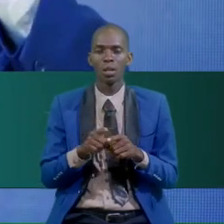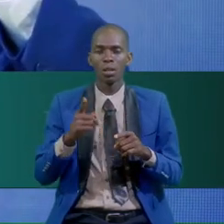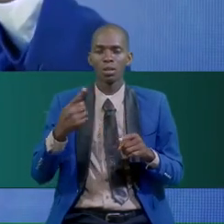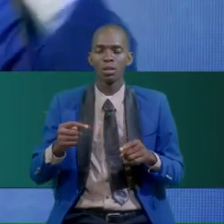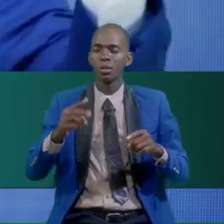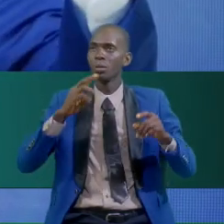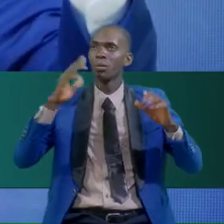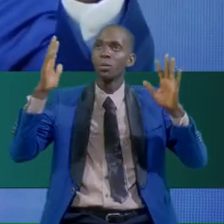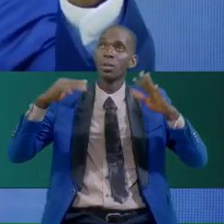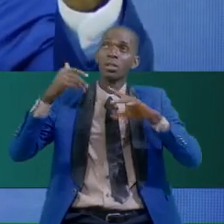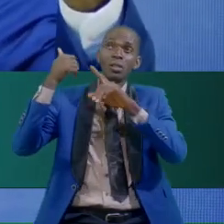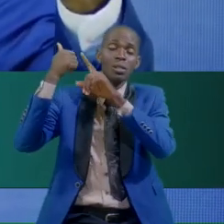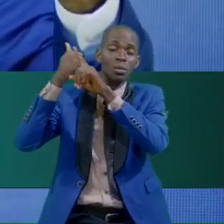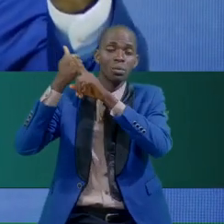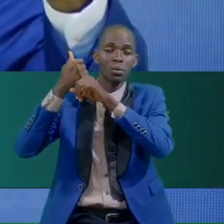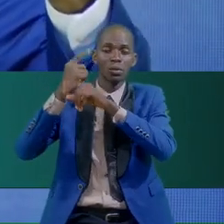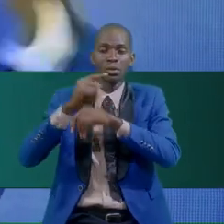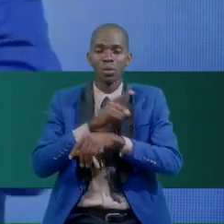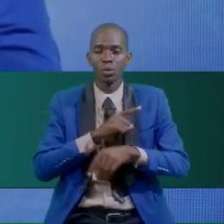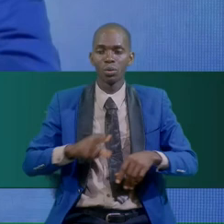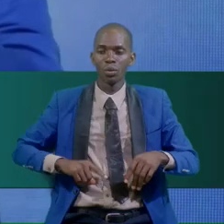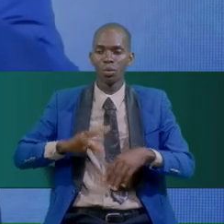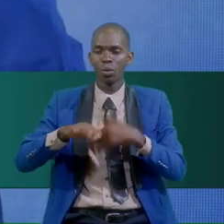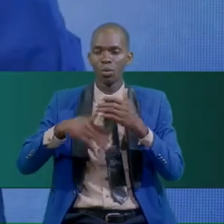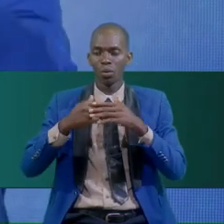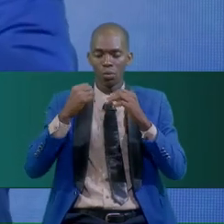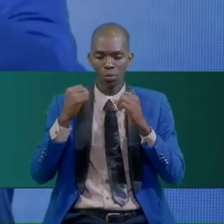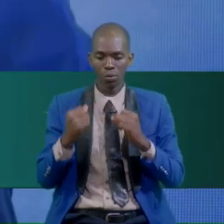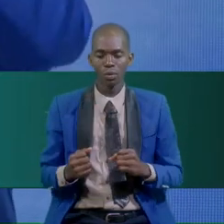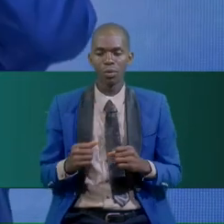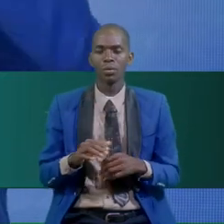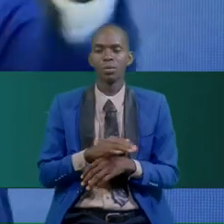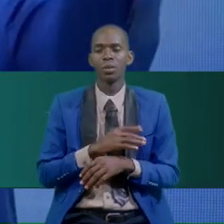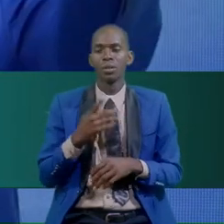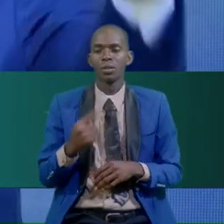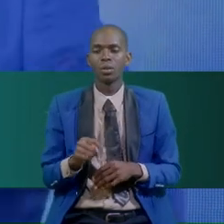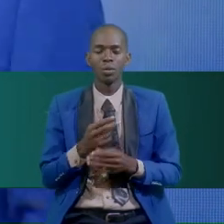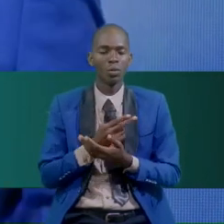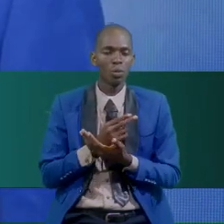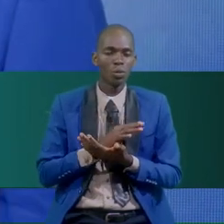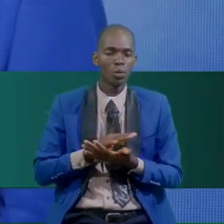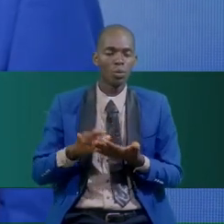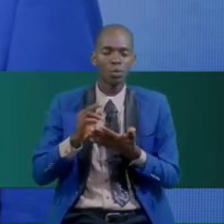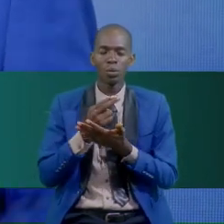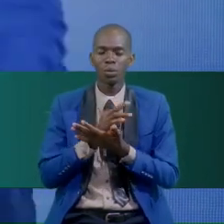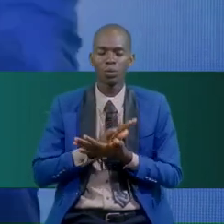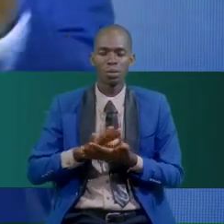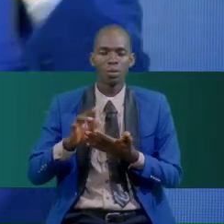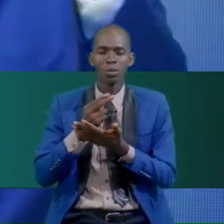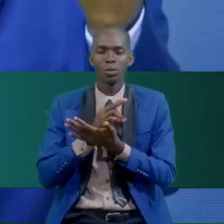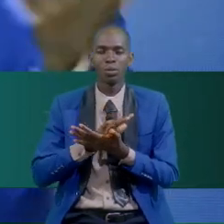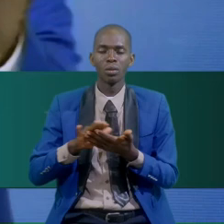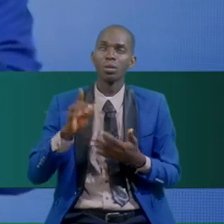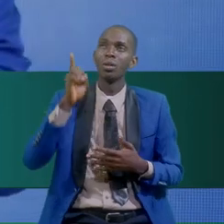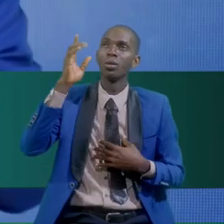himself, the Lord Almighty, the holy, holy, holy God of heaven, he